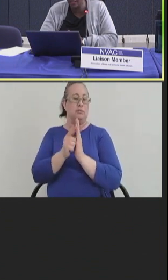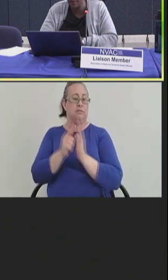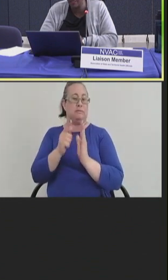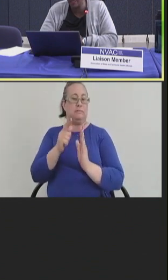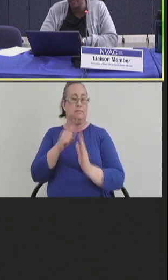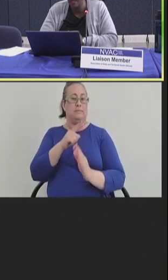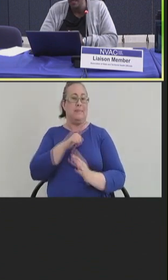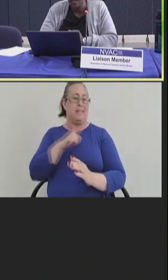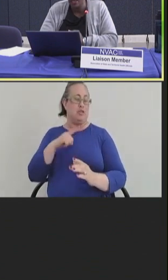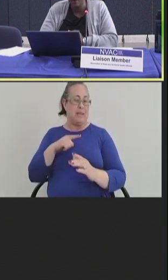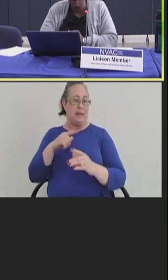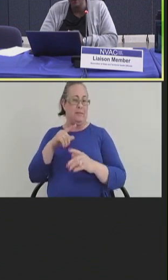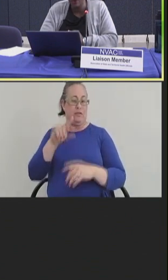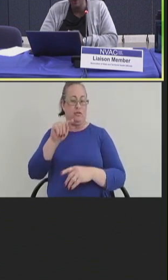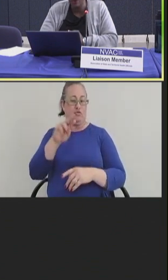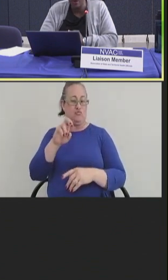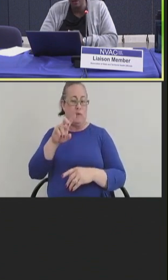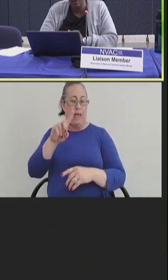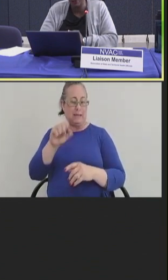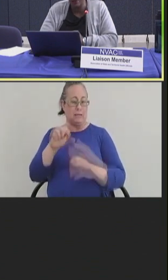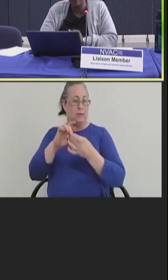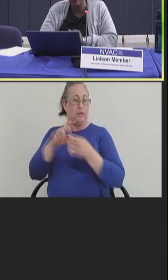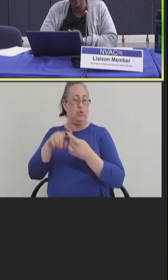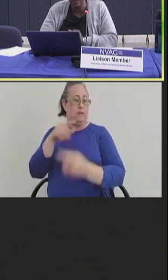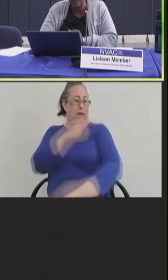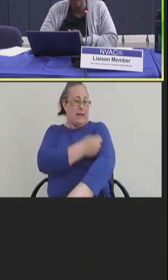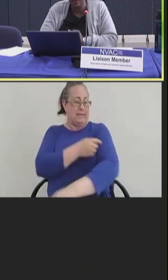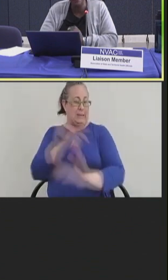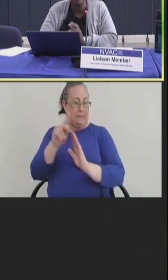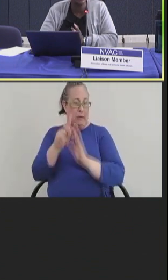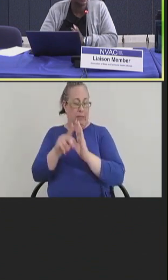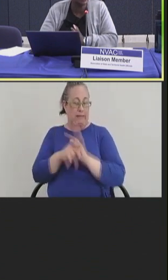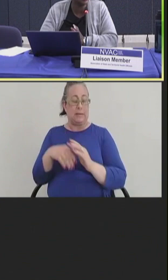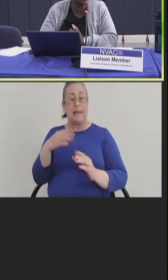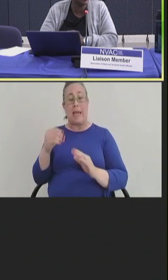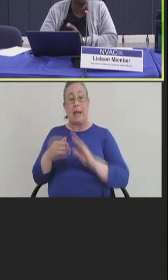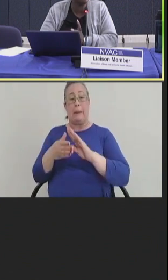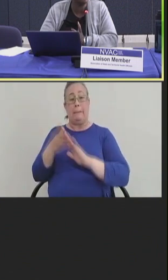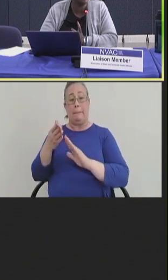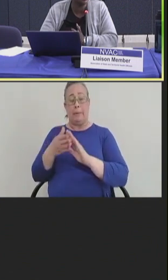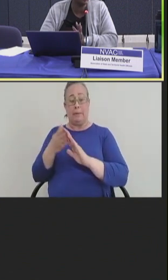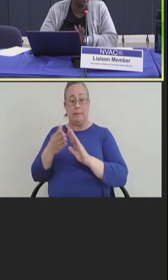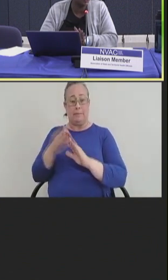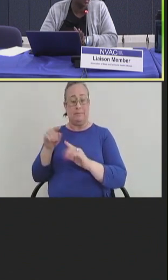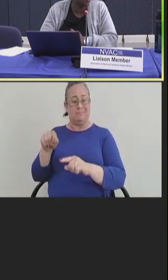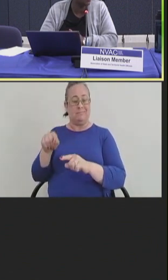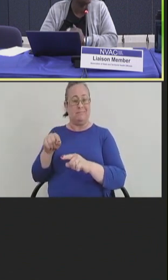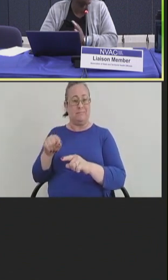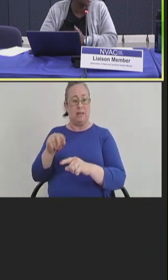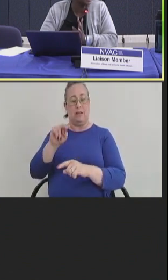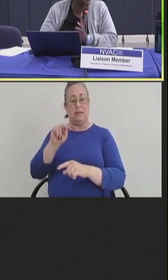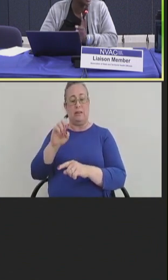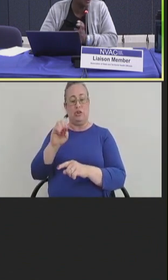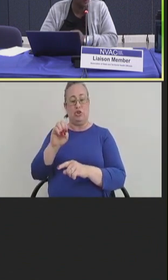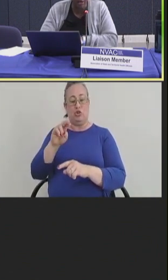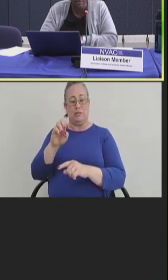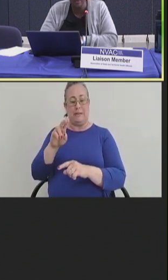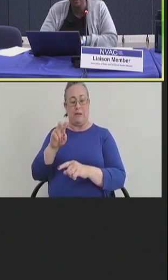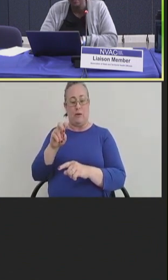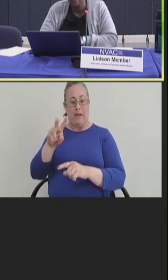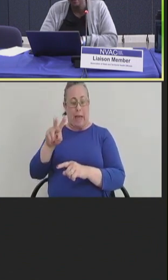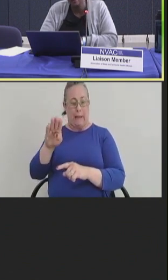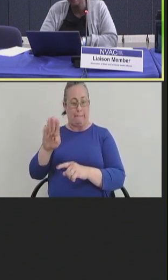vaccine policy and also on implementation of nirsemivab and vaccine-like